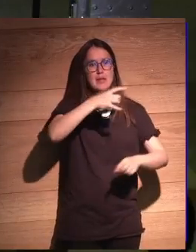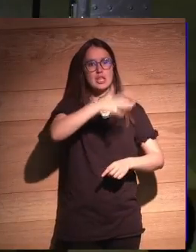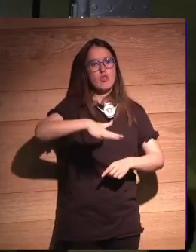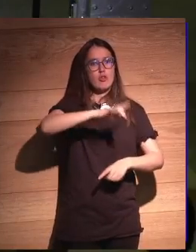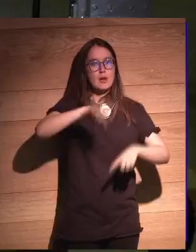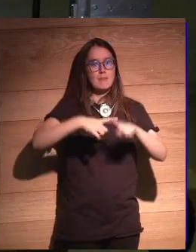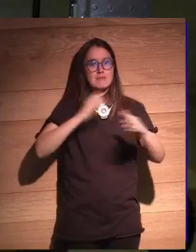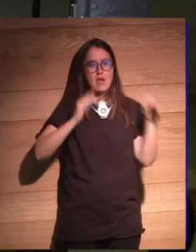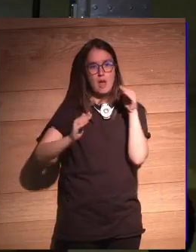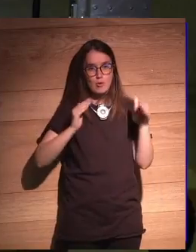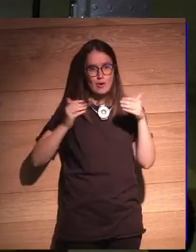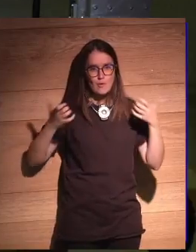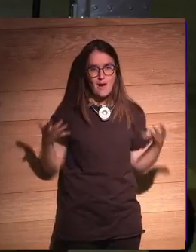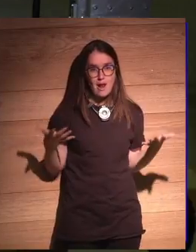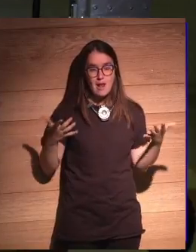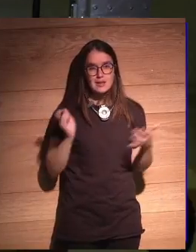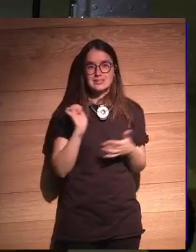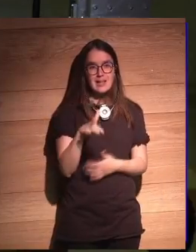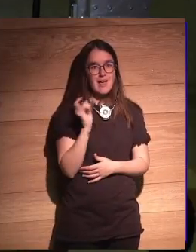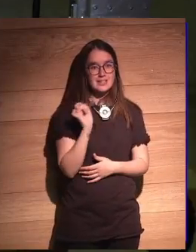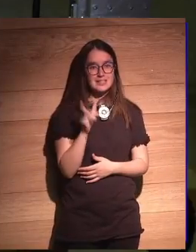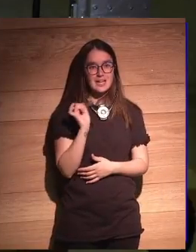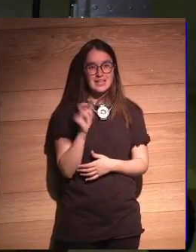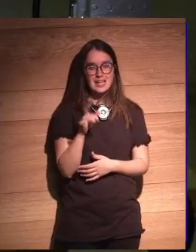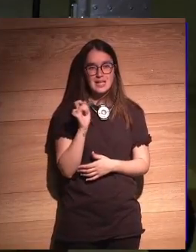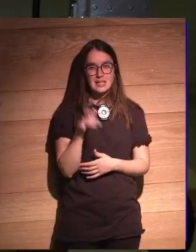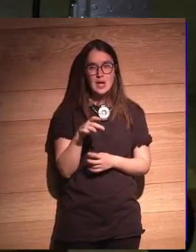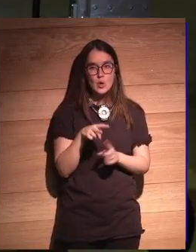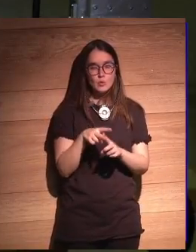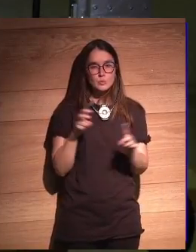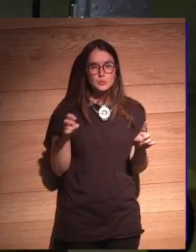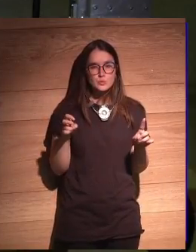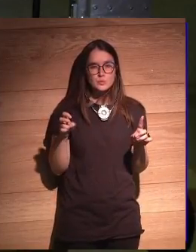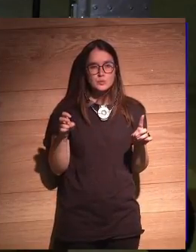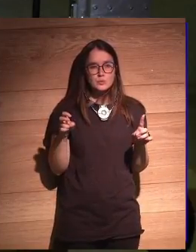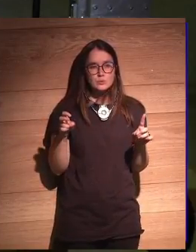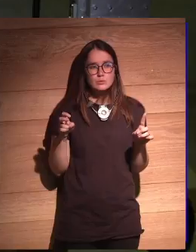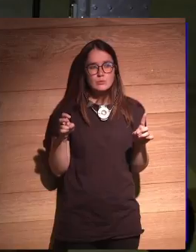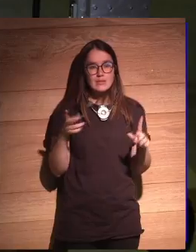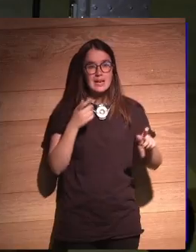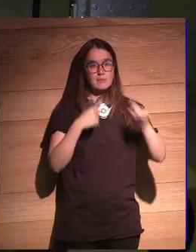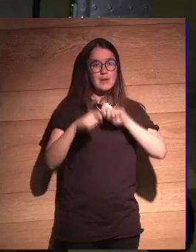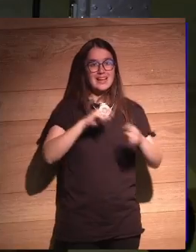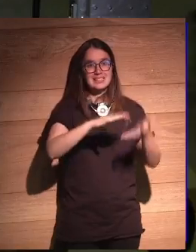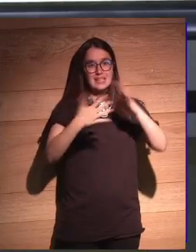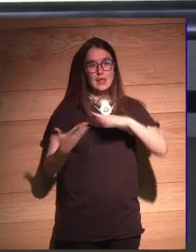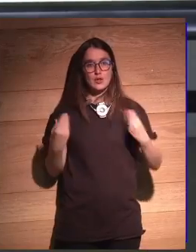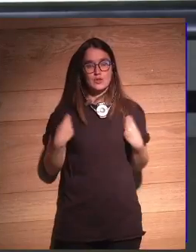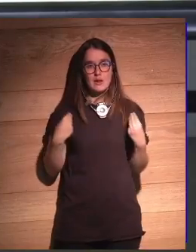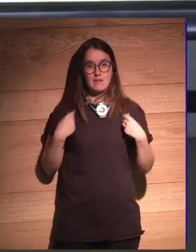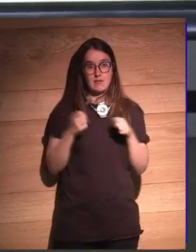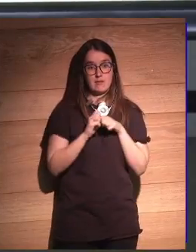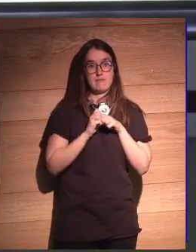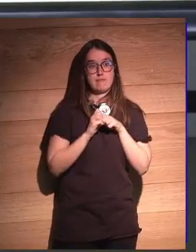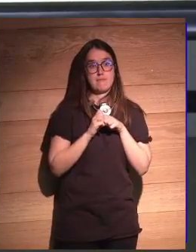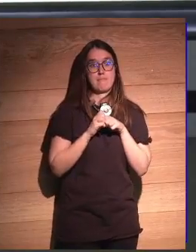We're currently in a position where the commodity character of housing is being expanded, where the function of